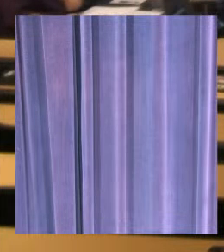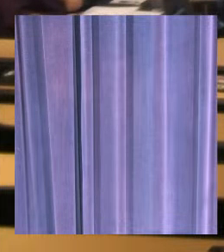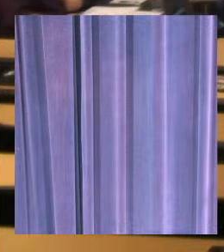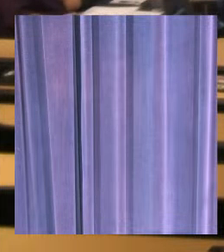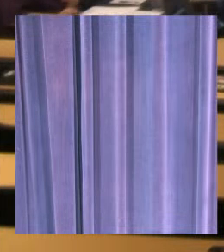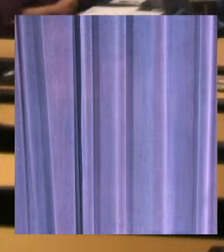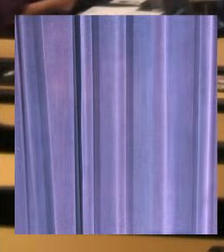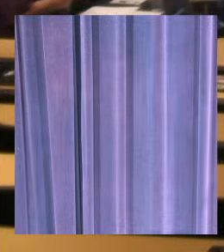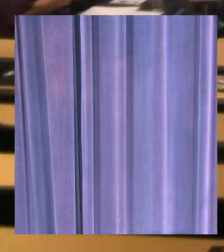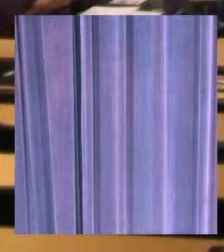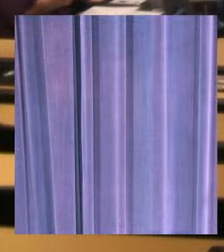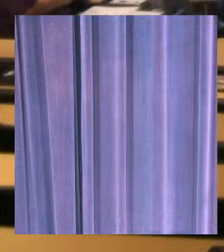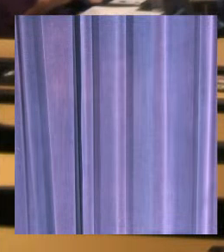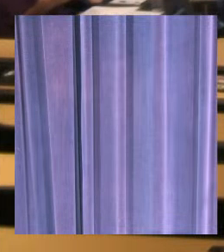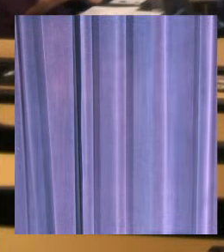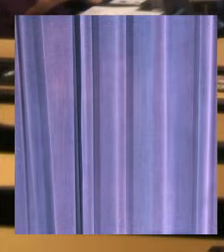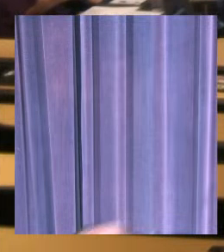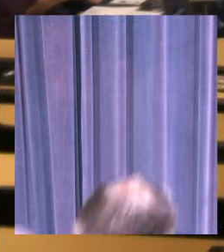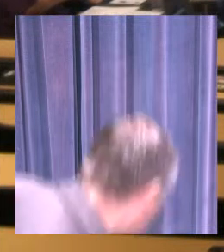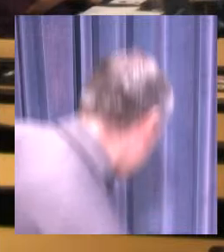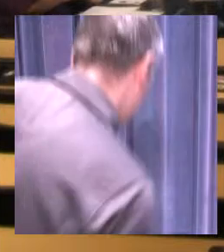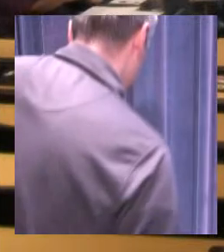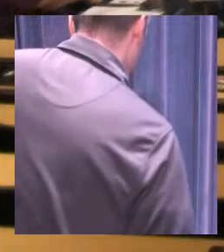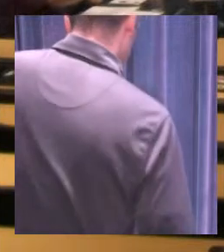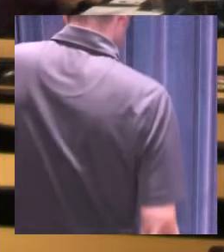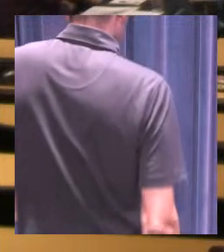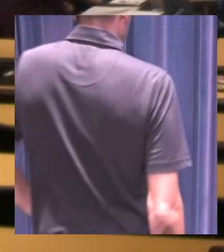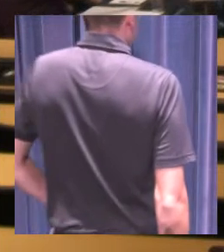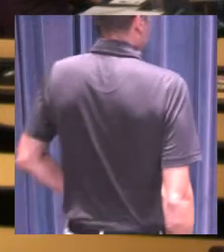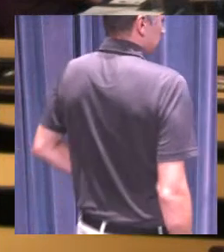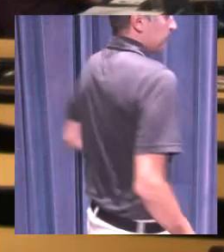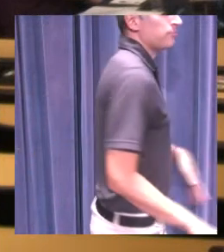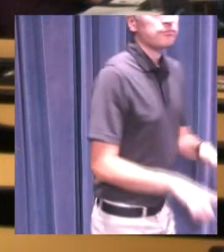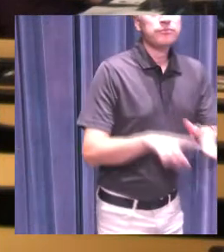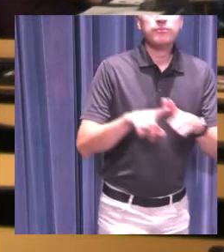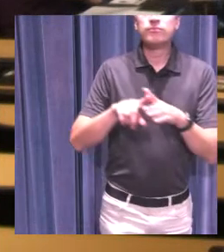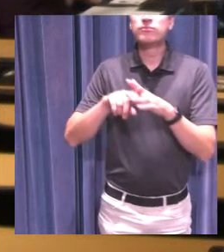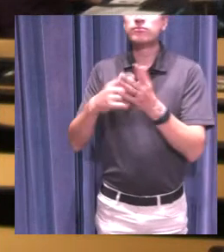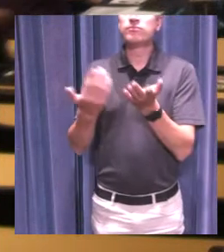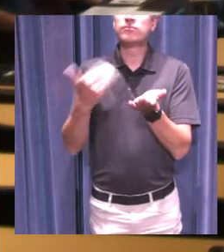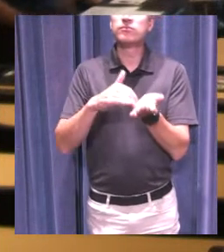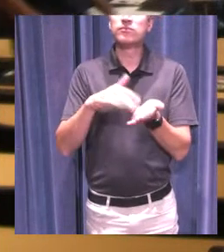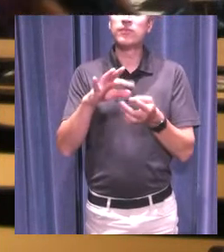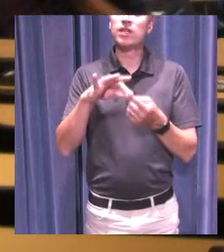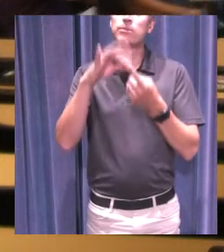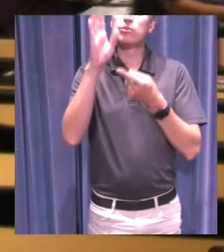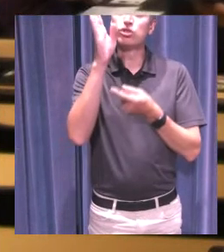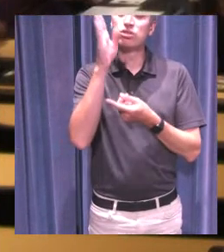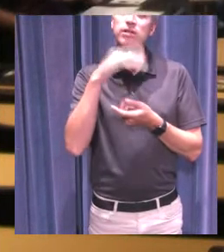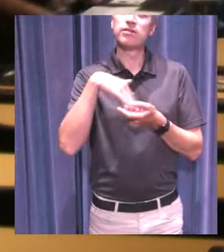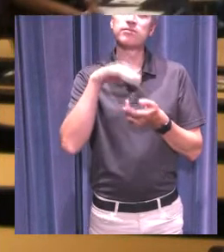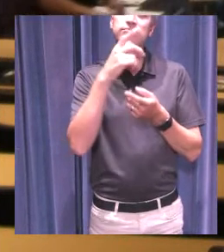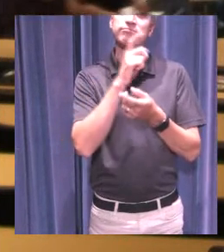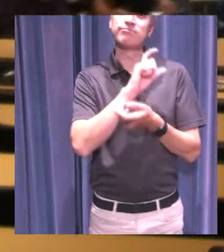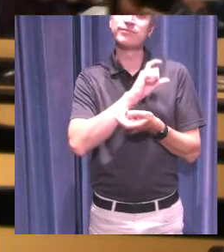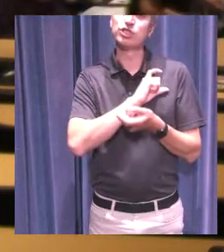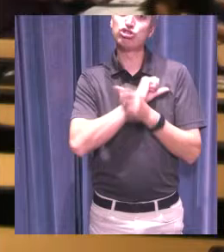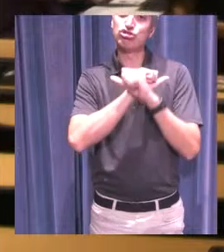let us reconvene. Special presentation, campus safety, security, bond funding